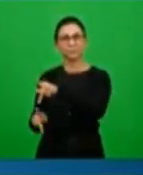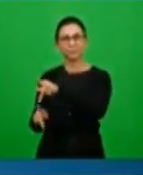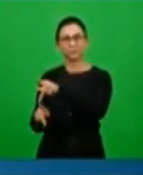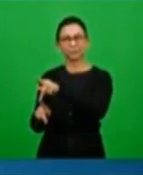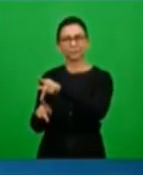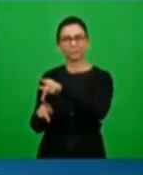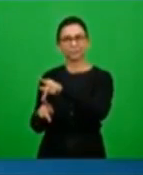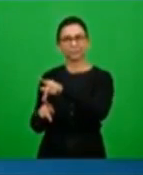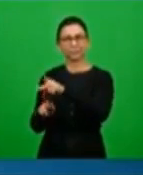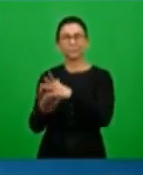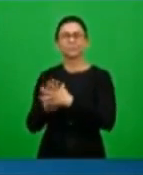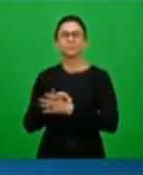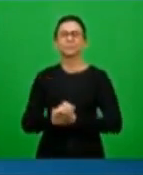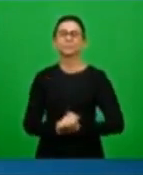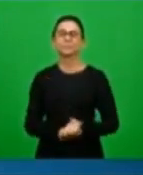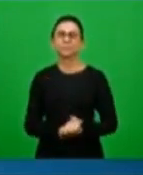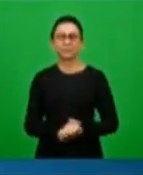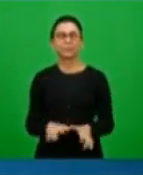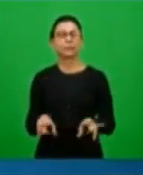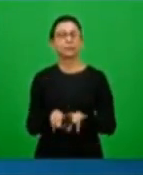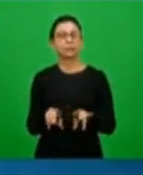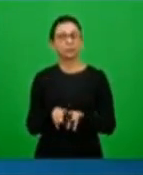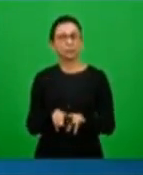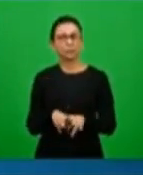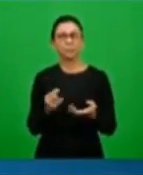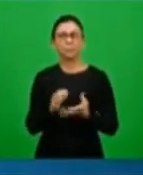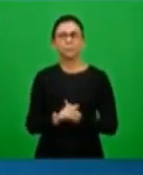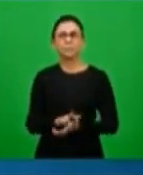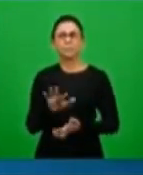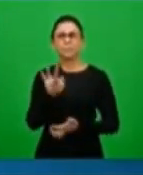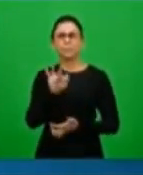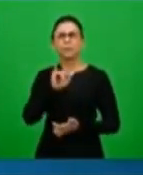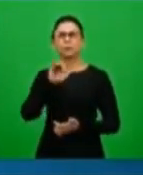So that will be available to the church. He is our mediator.